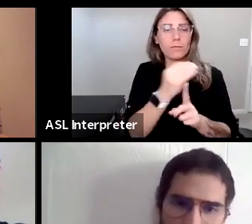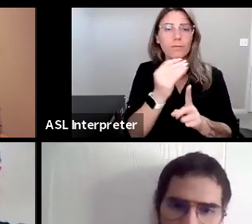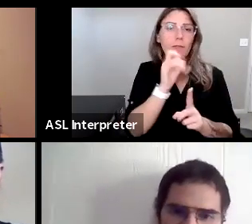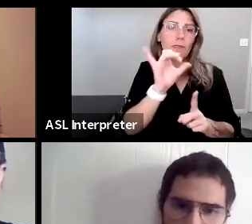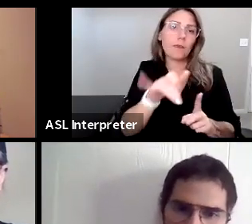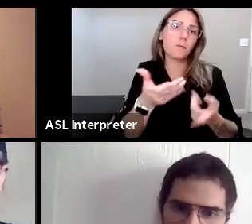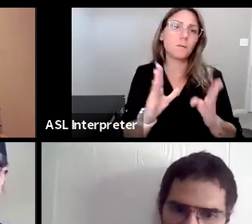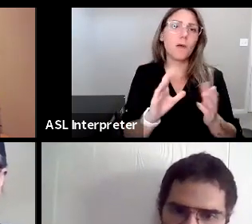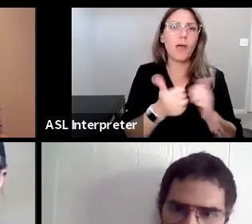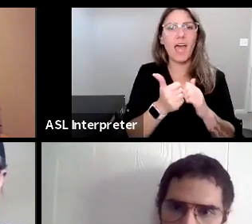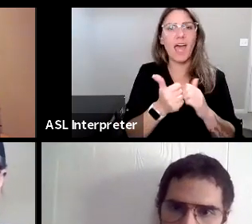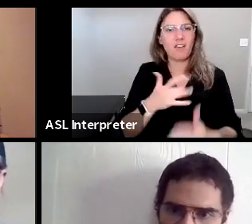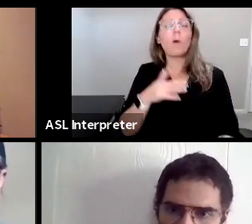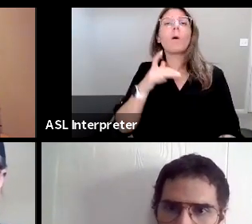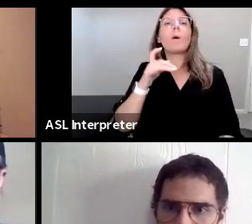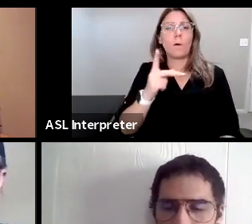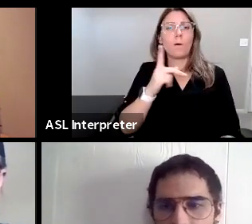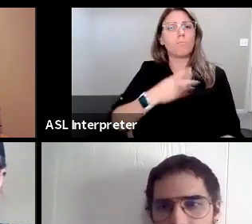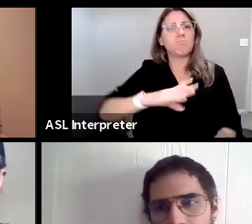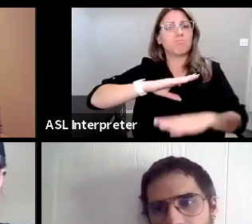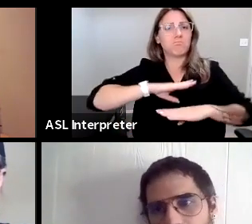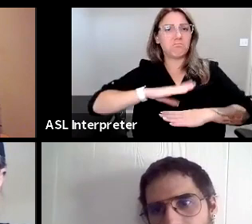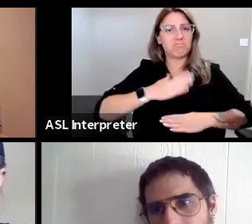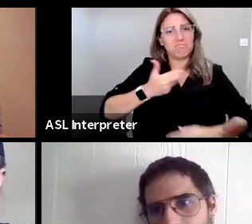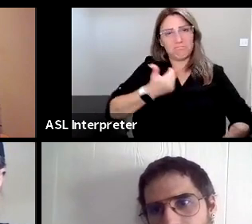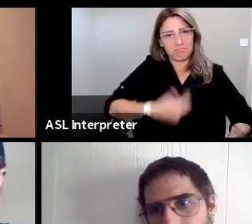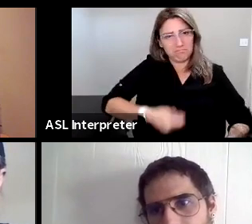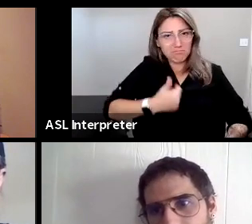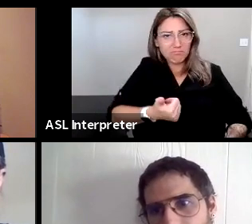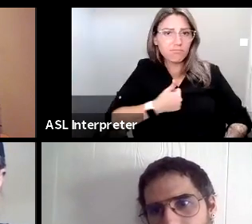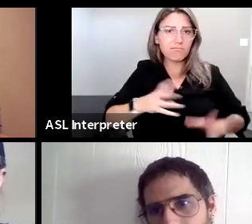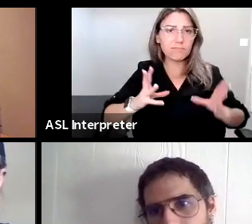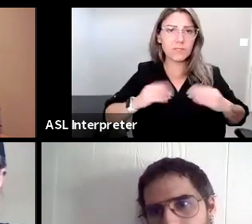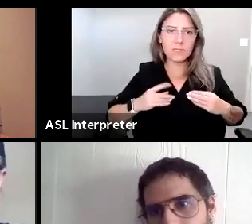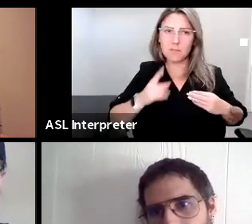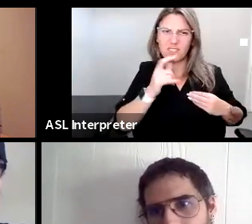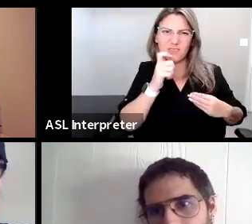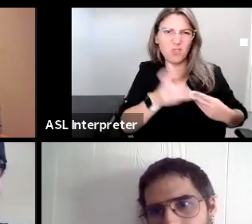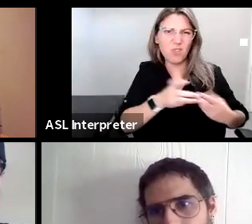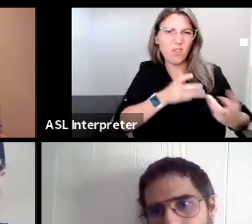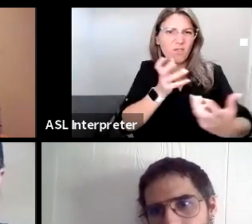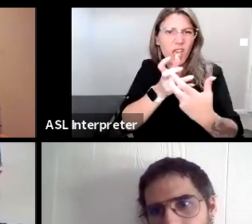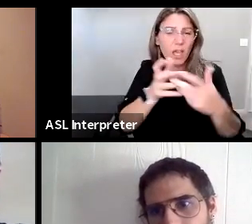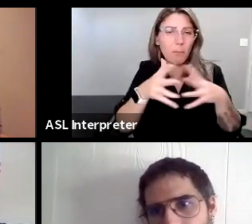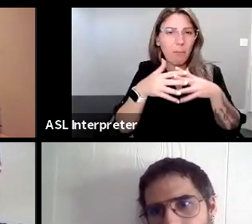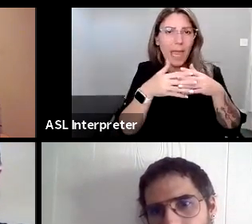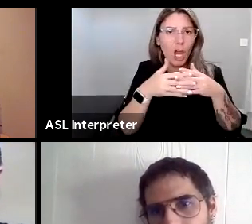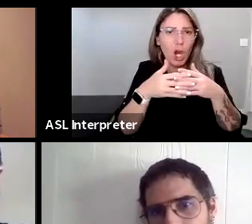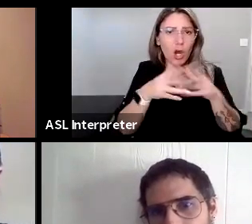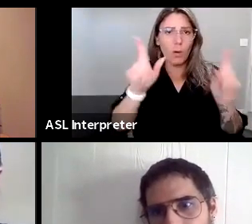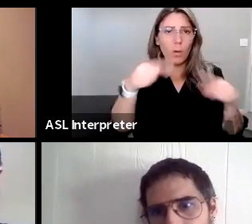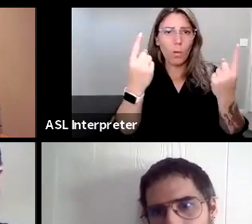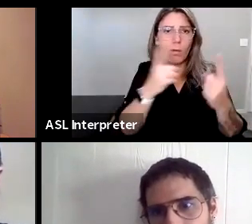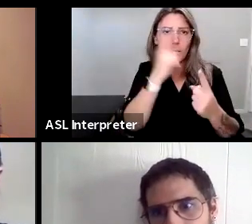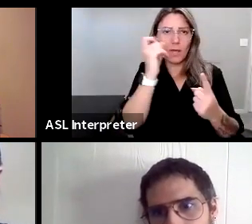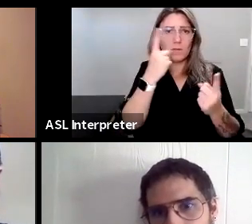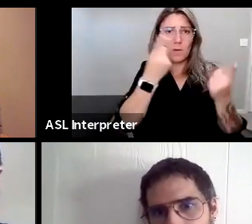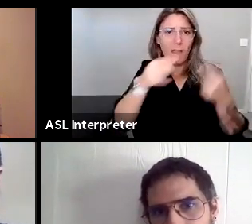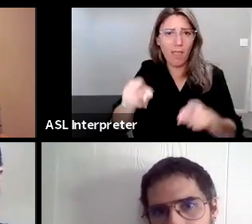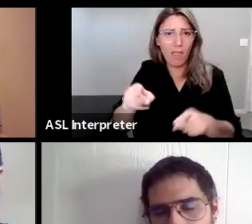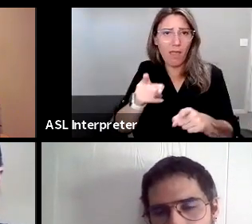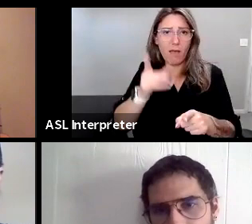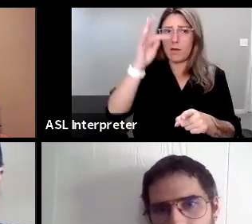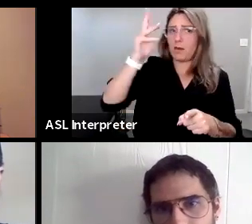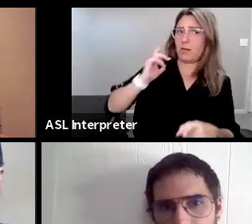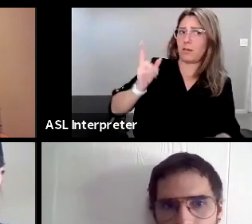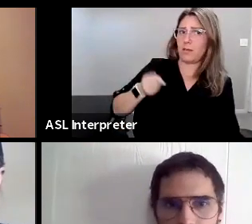way of making it feel, okay, this is who I am. I'm accepting who I am because I don't fit into just being an American because of all the stuff that happened, with even